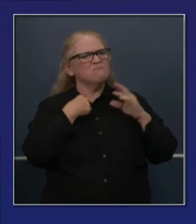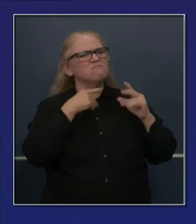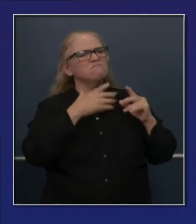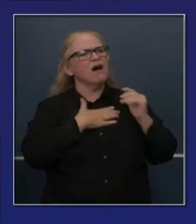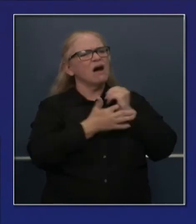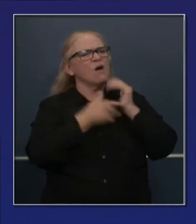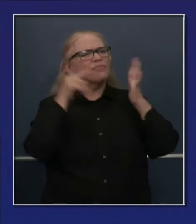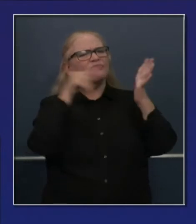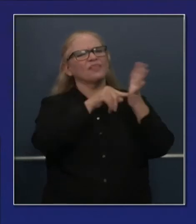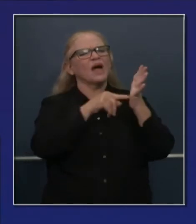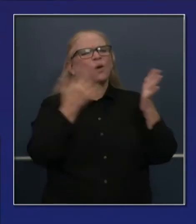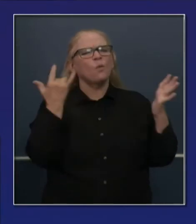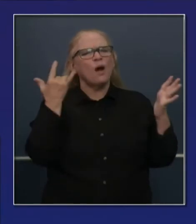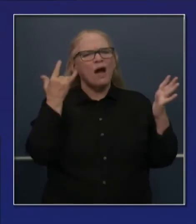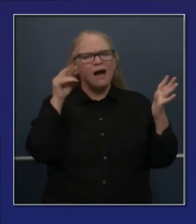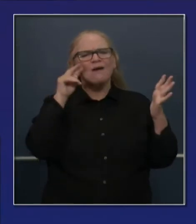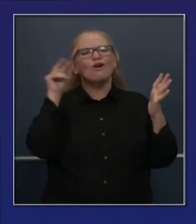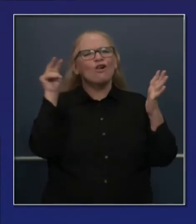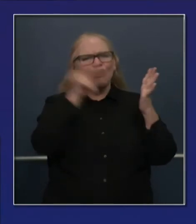Go to